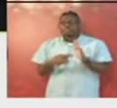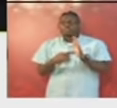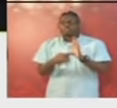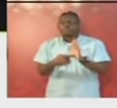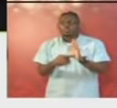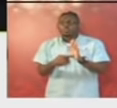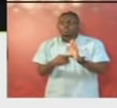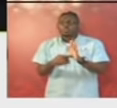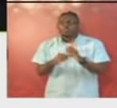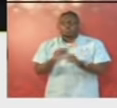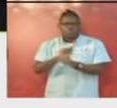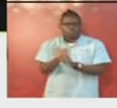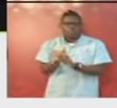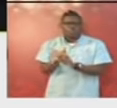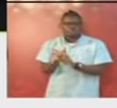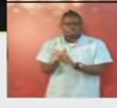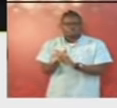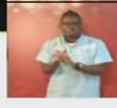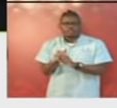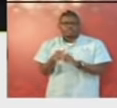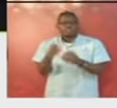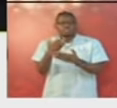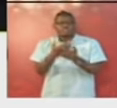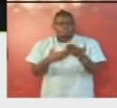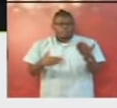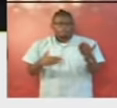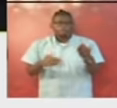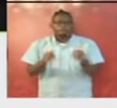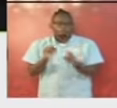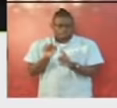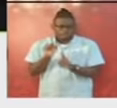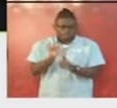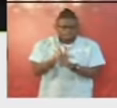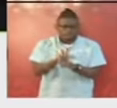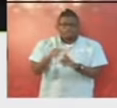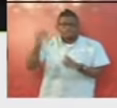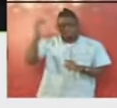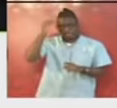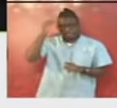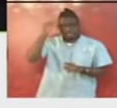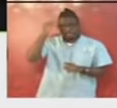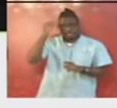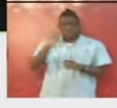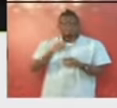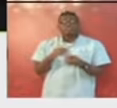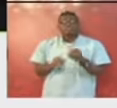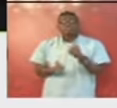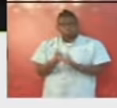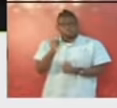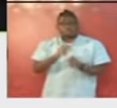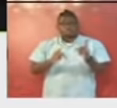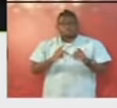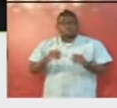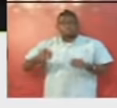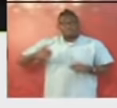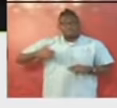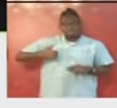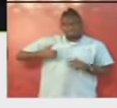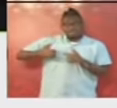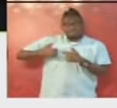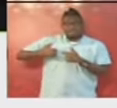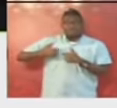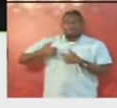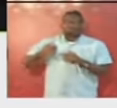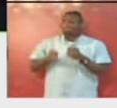COVID-19 pandemic having some impact on the mental health of most Canadian responders, with the mental health index dropping